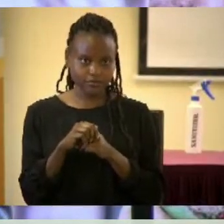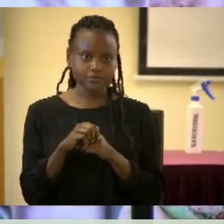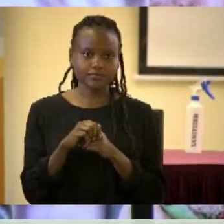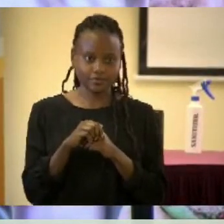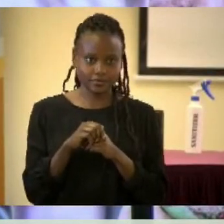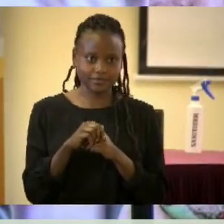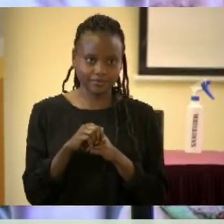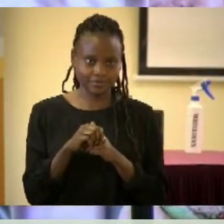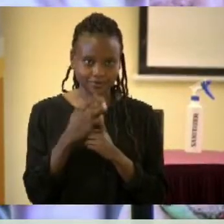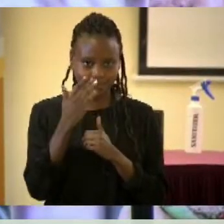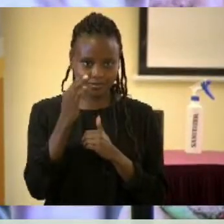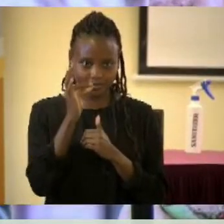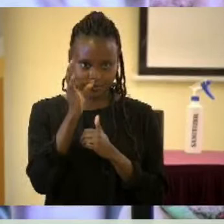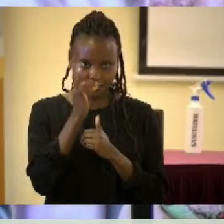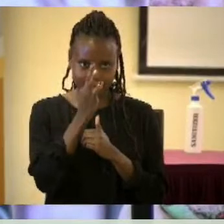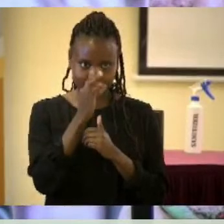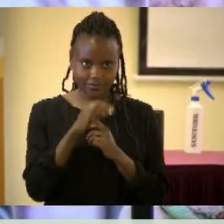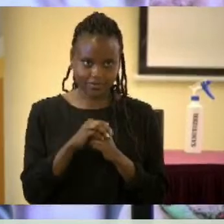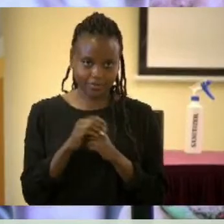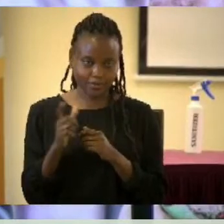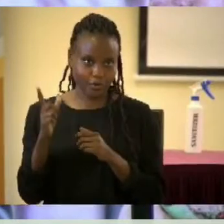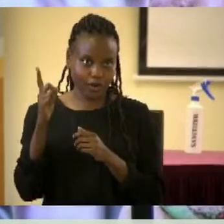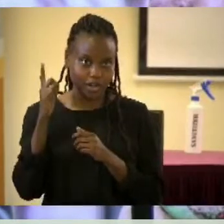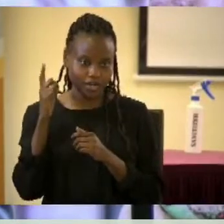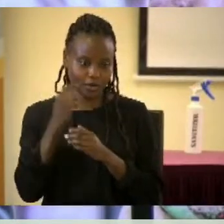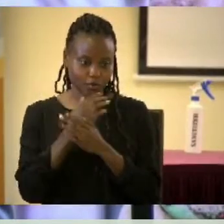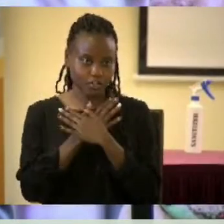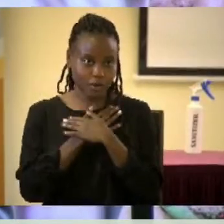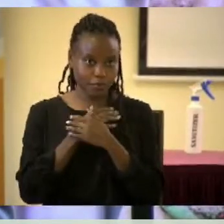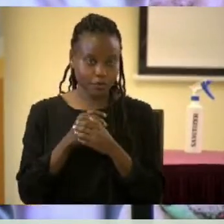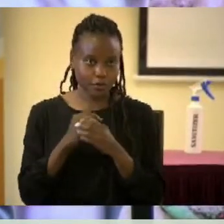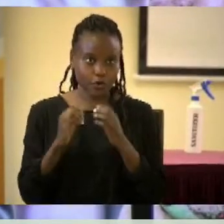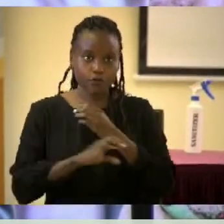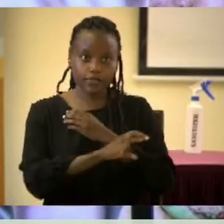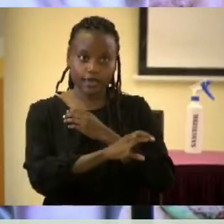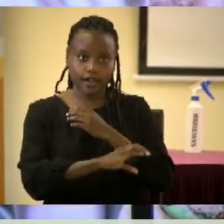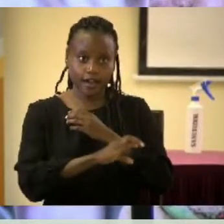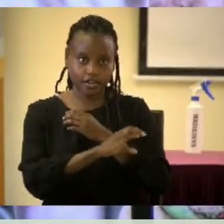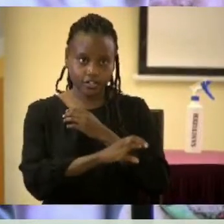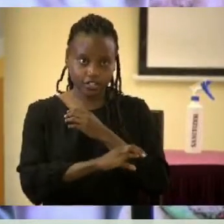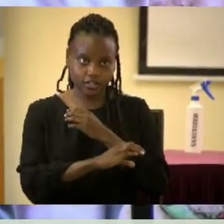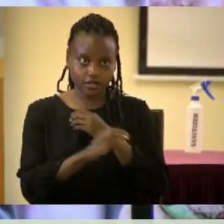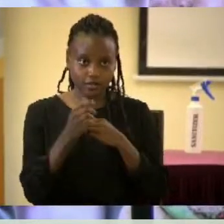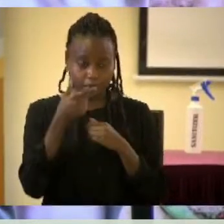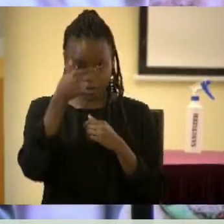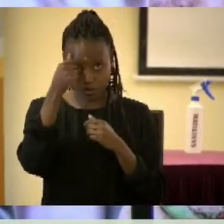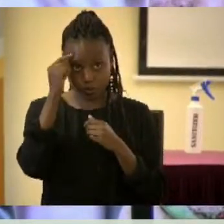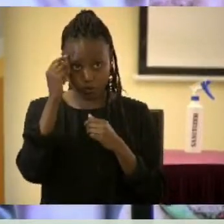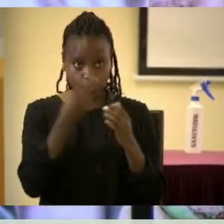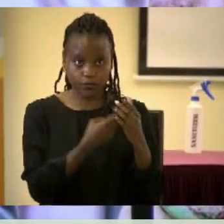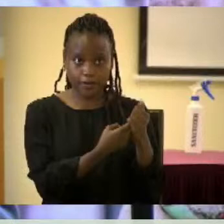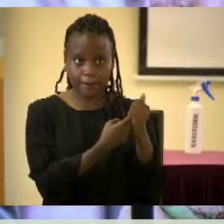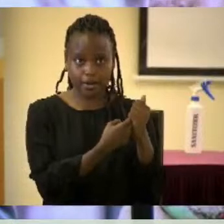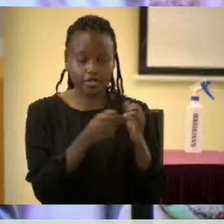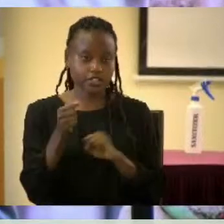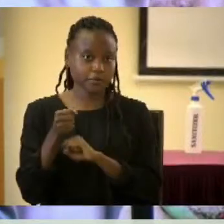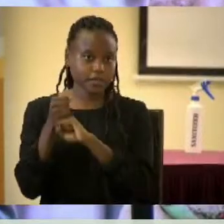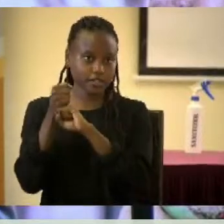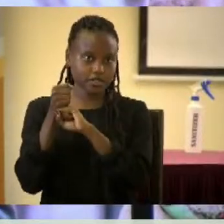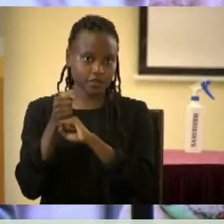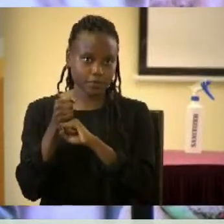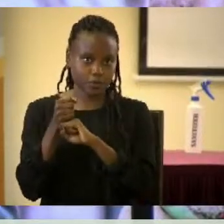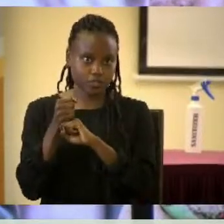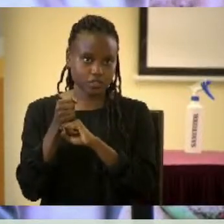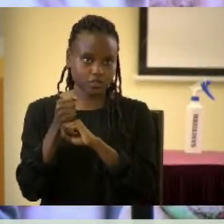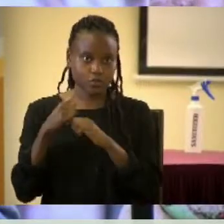the country. And because of the great partnership and support we